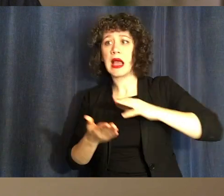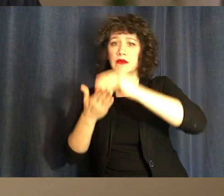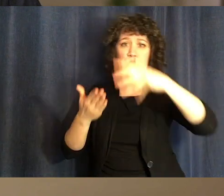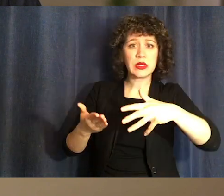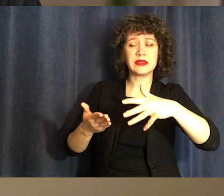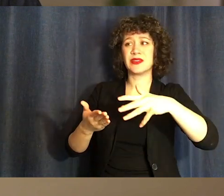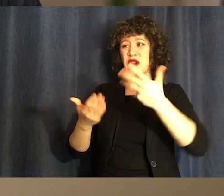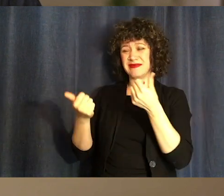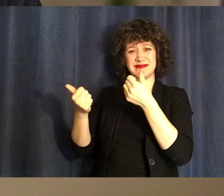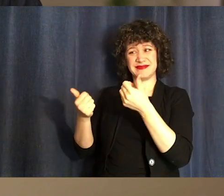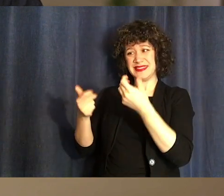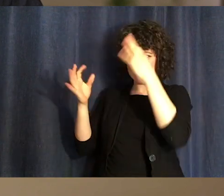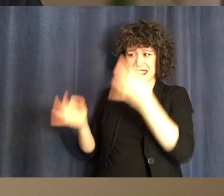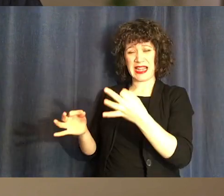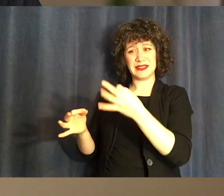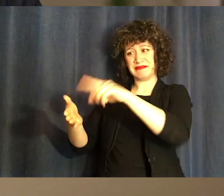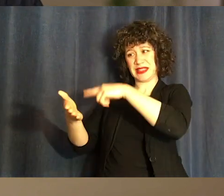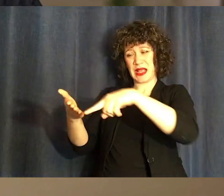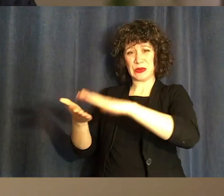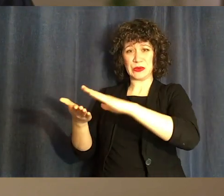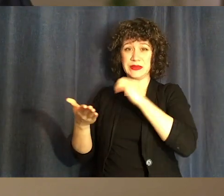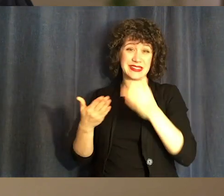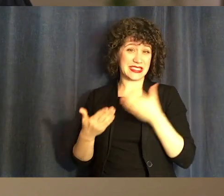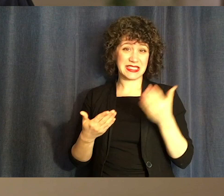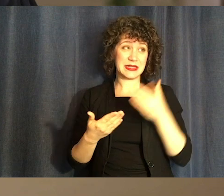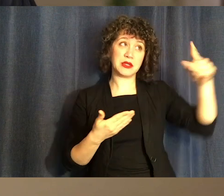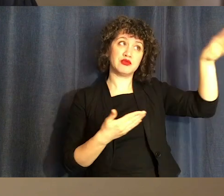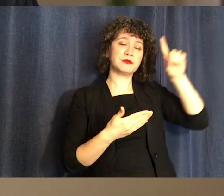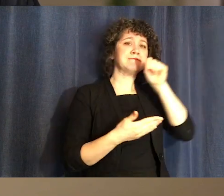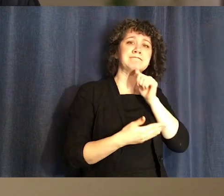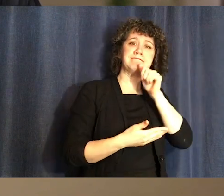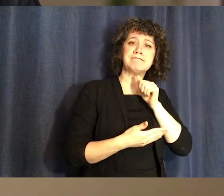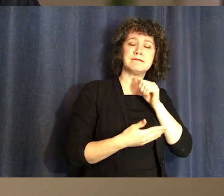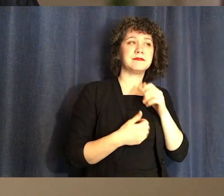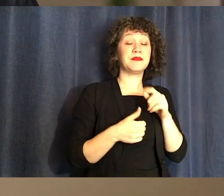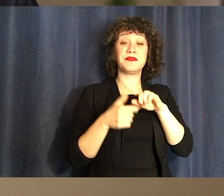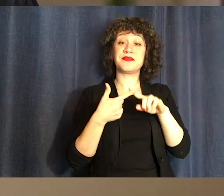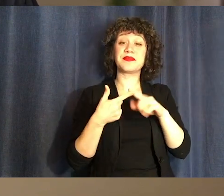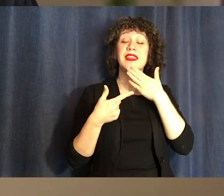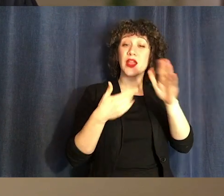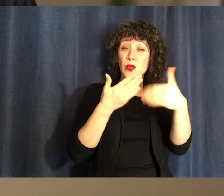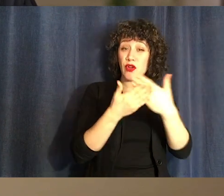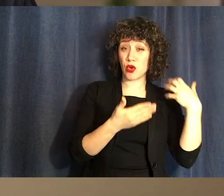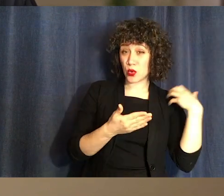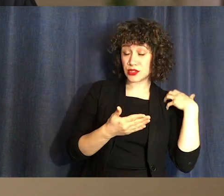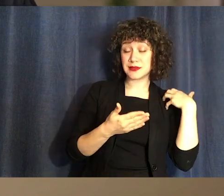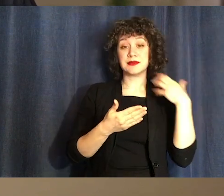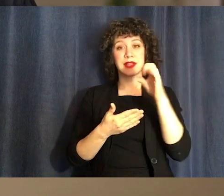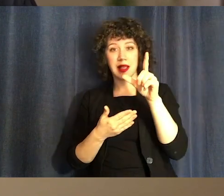students. But you guys took it all in stride. Thank you to all coaches and club advisors for teaching us